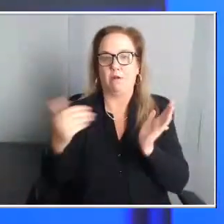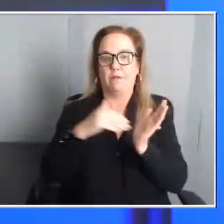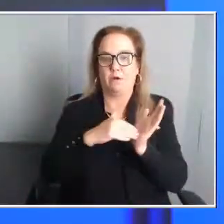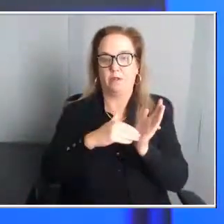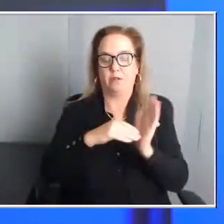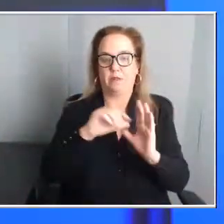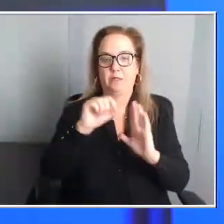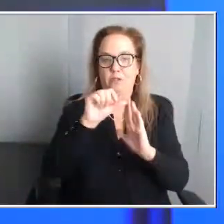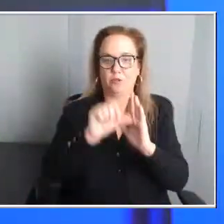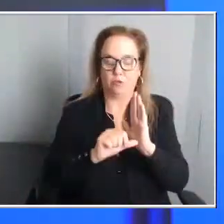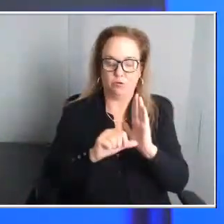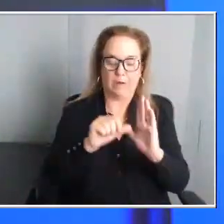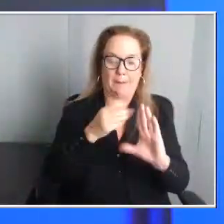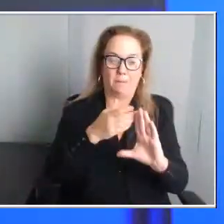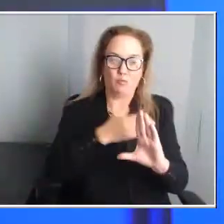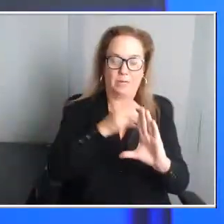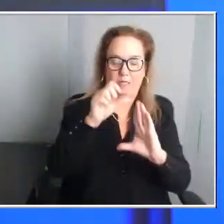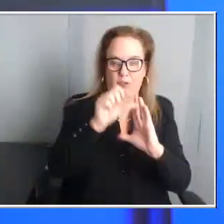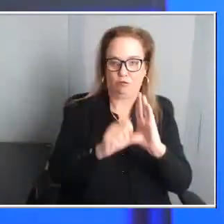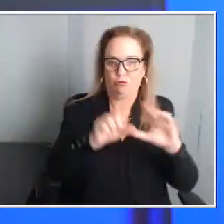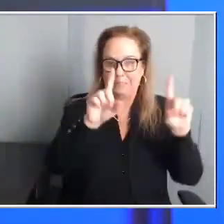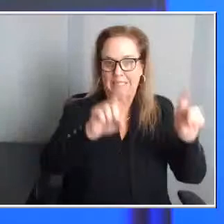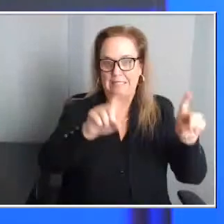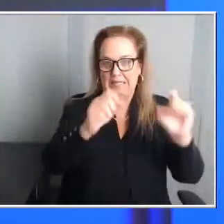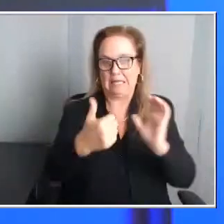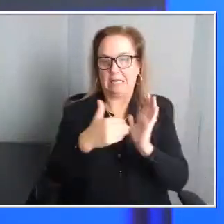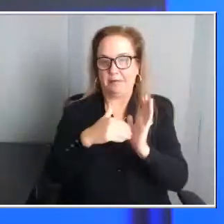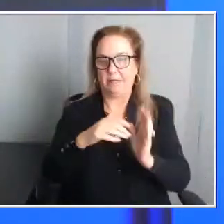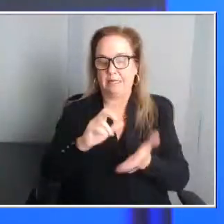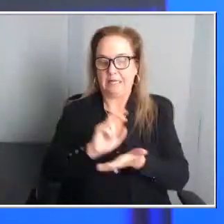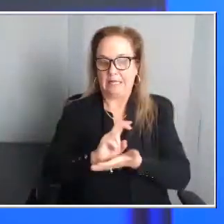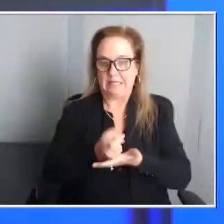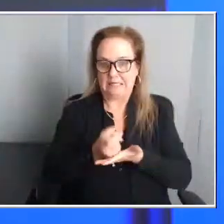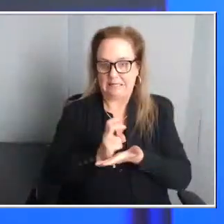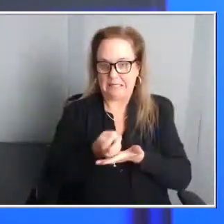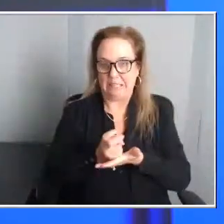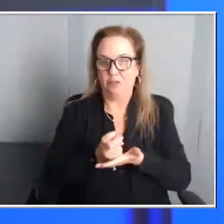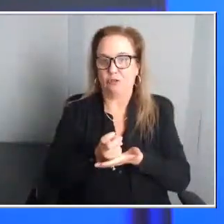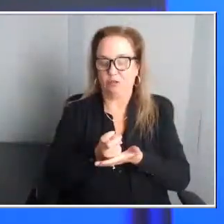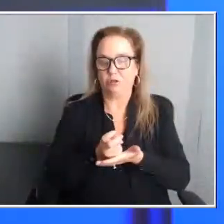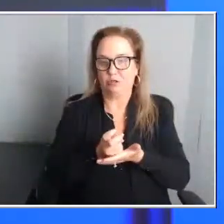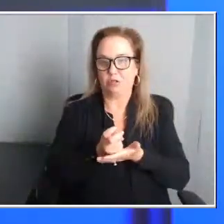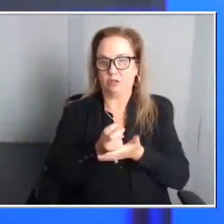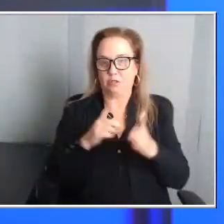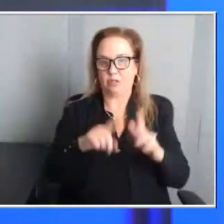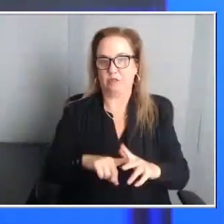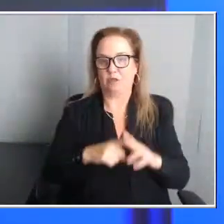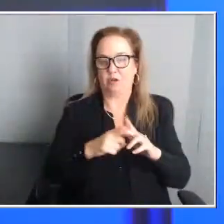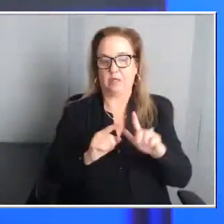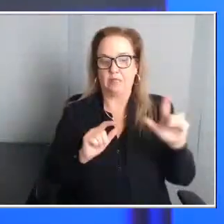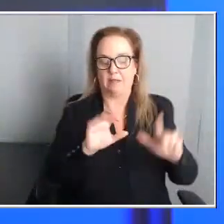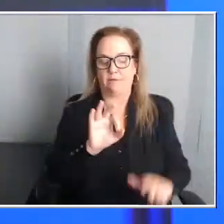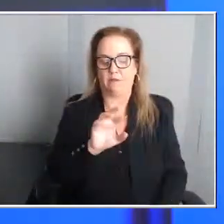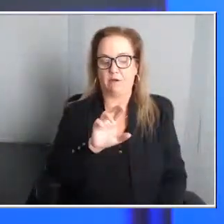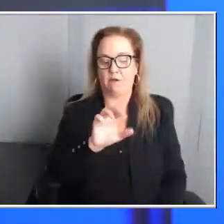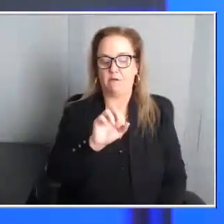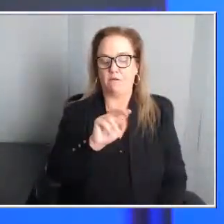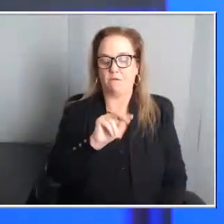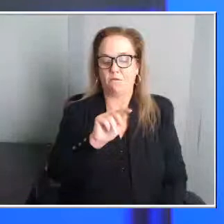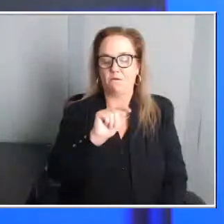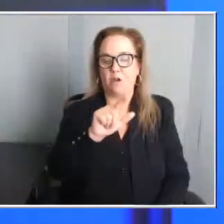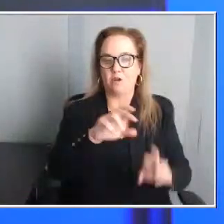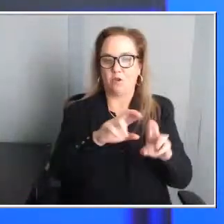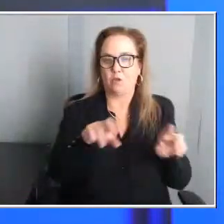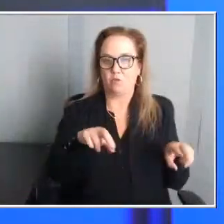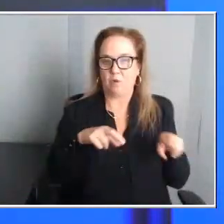testing again, and still it appeared his seizures were originating in the left frontal region. He